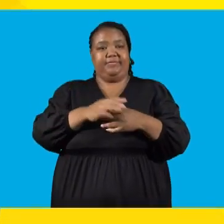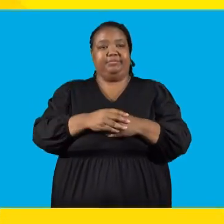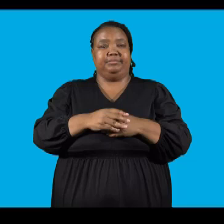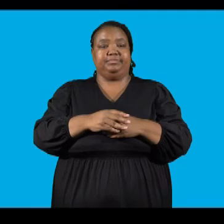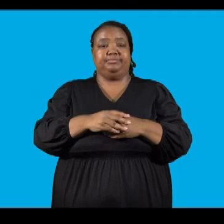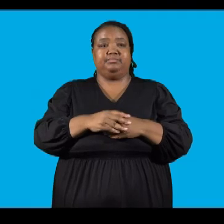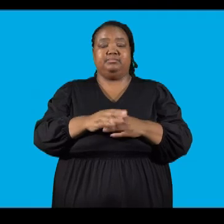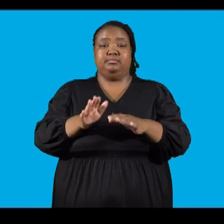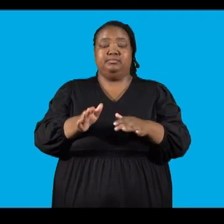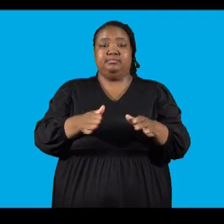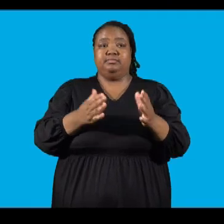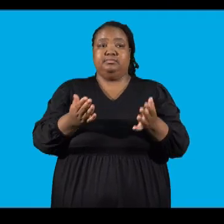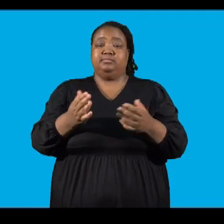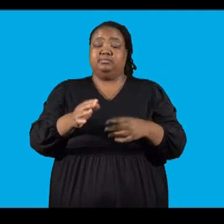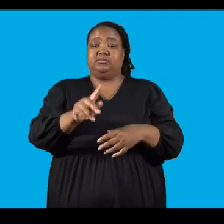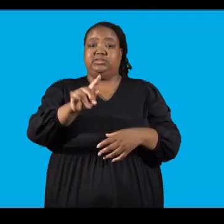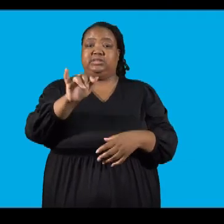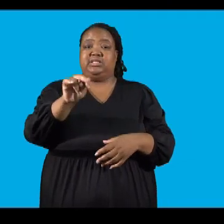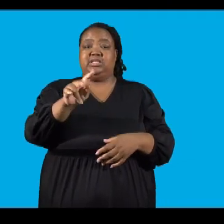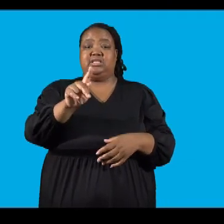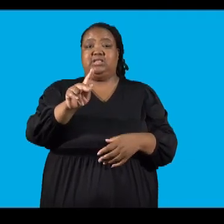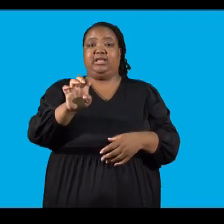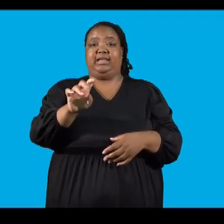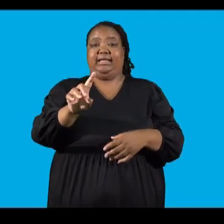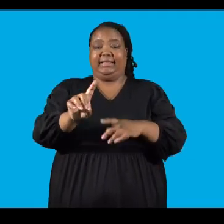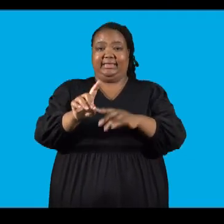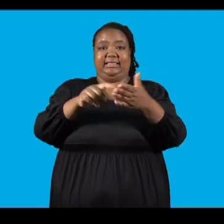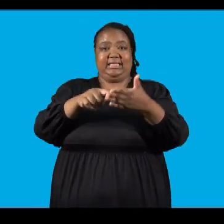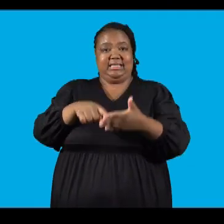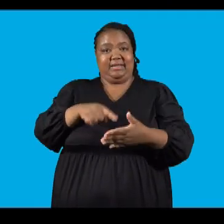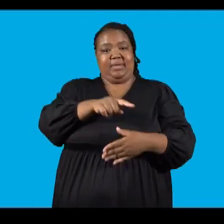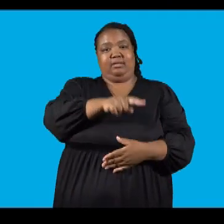curve. Next, with the use of a King demand curve,